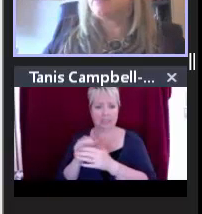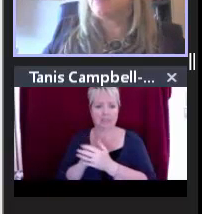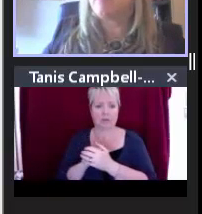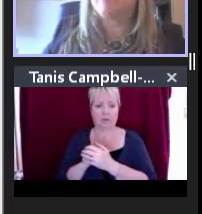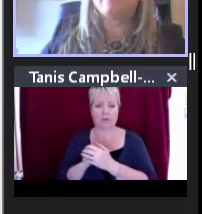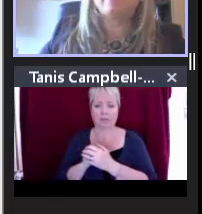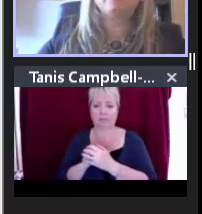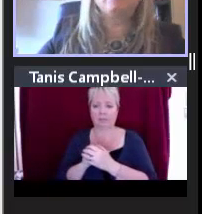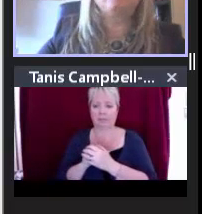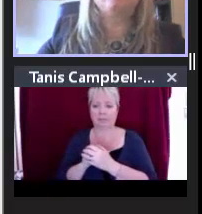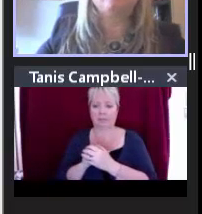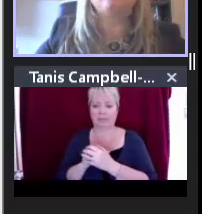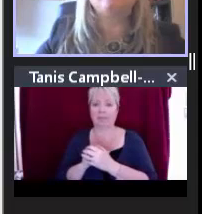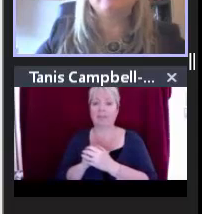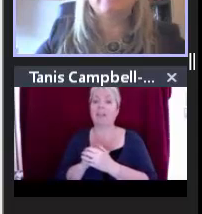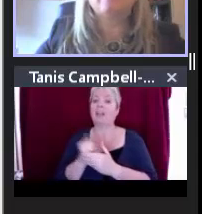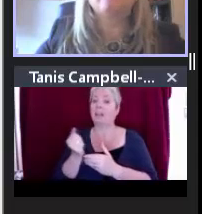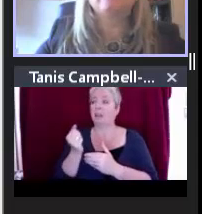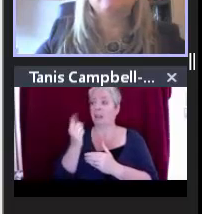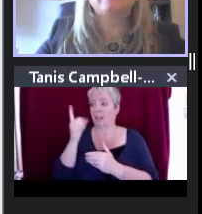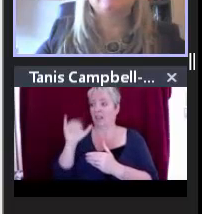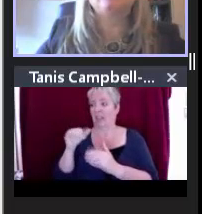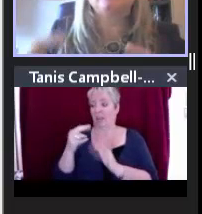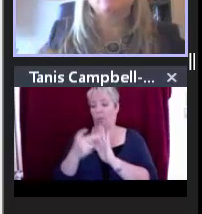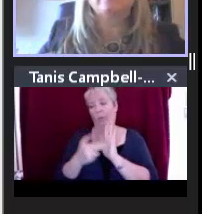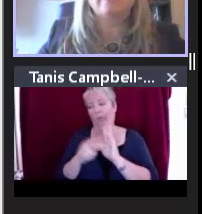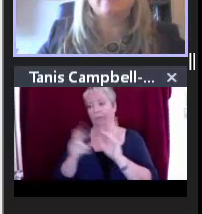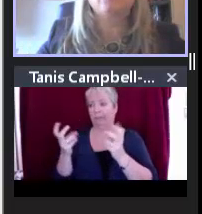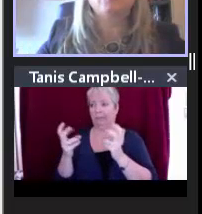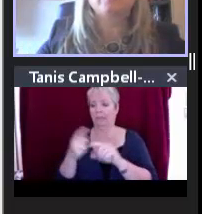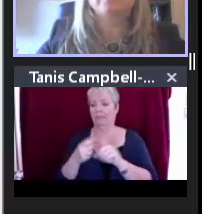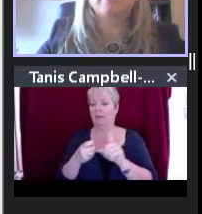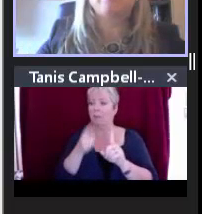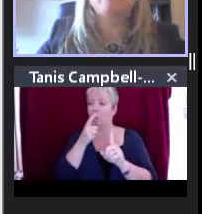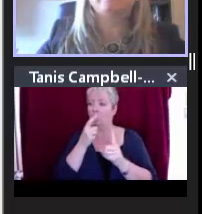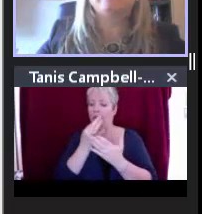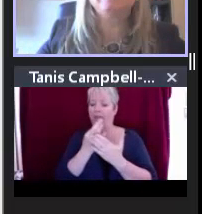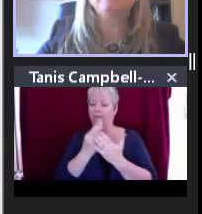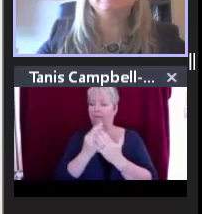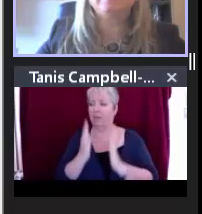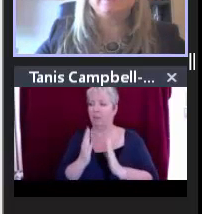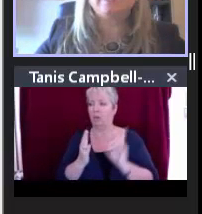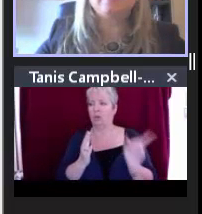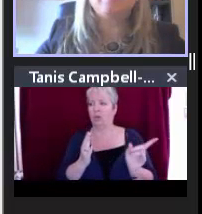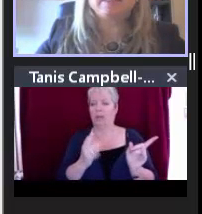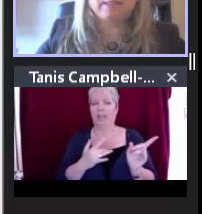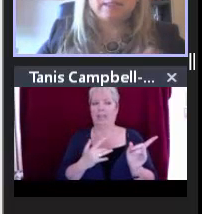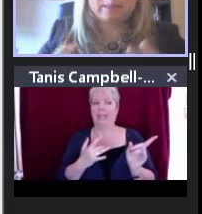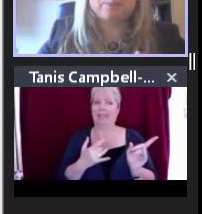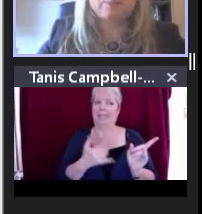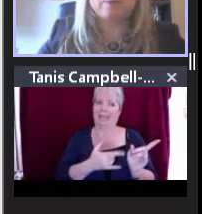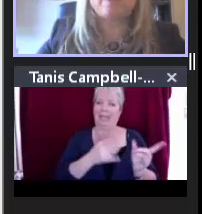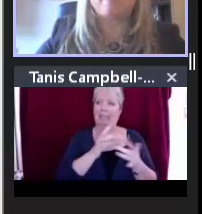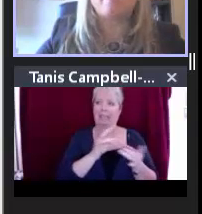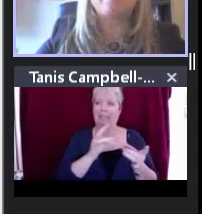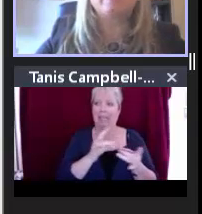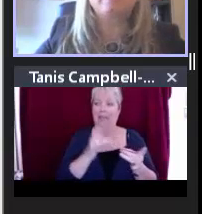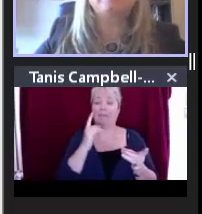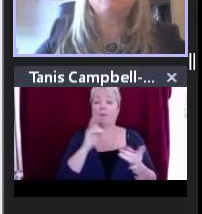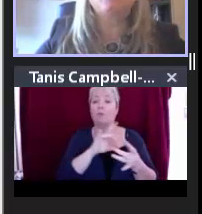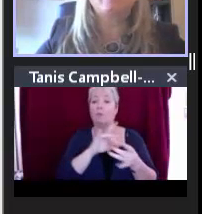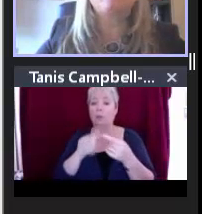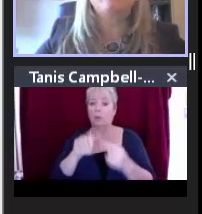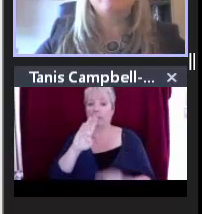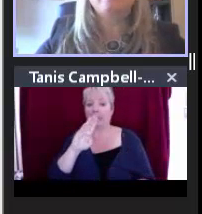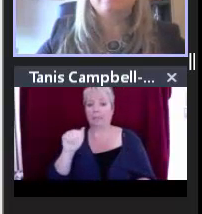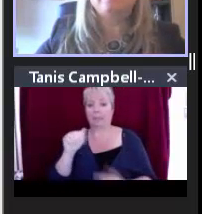comes from the funder themselves. It's just not an eligible type of business in the business